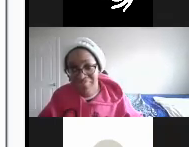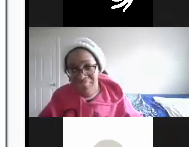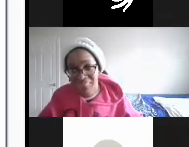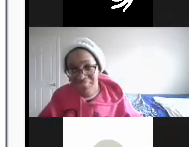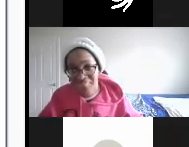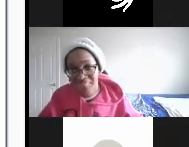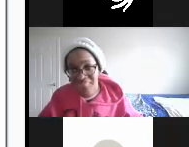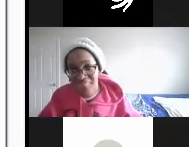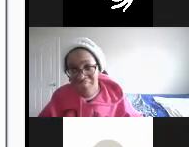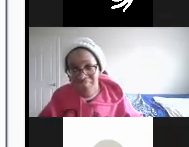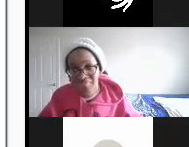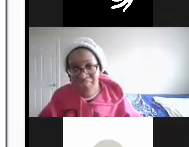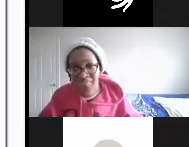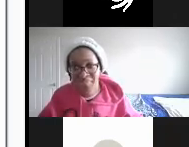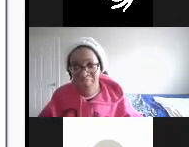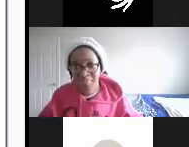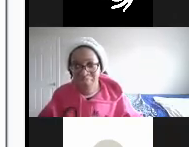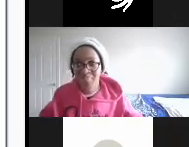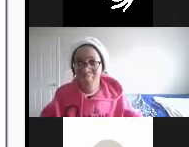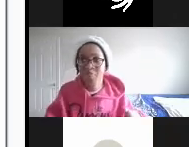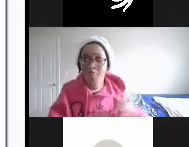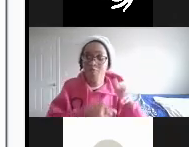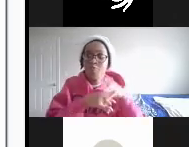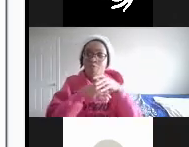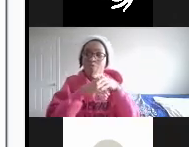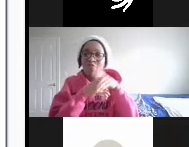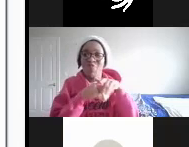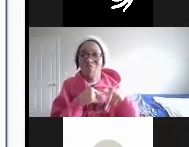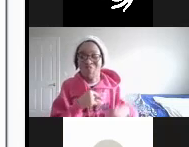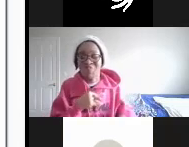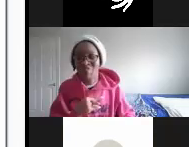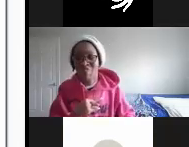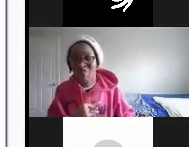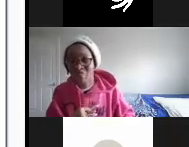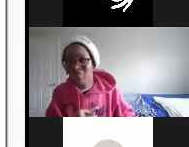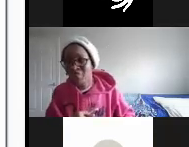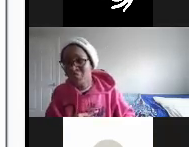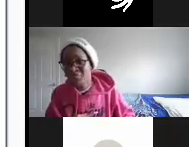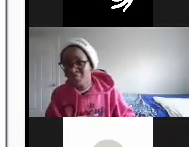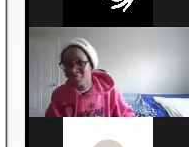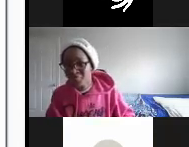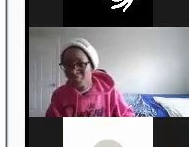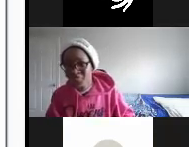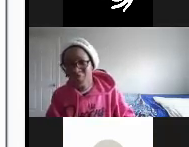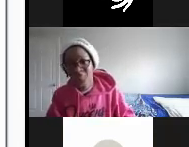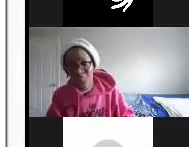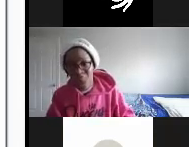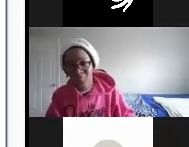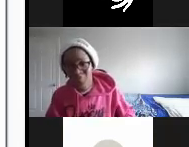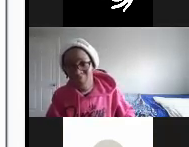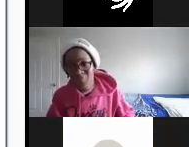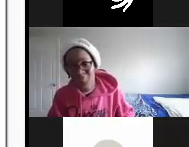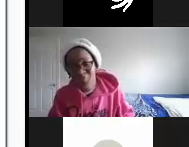mean, they are the work and the example. So I really appreciate being able to hear